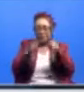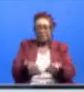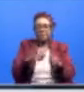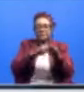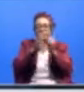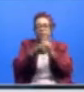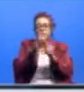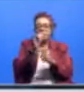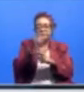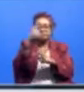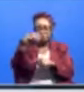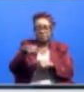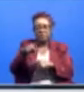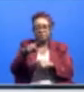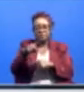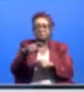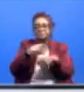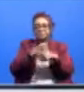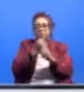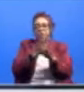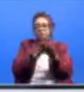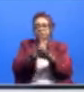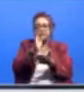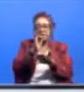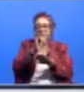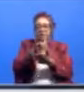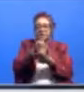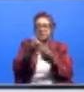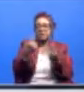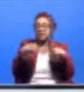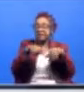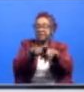internship policy, we ensure that it is aligned